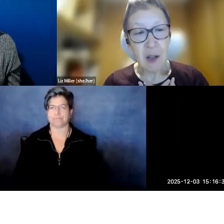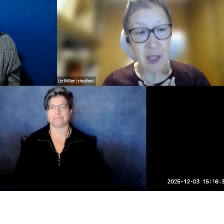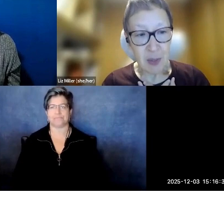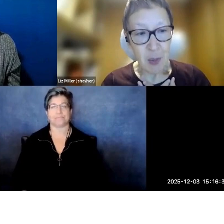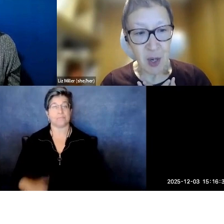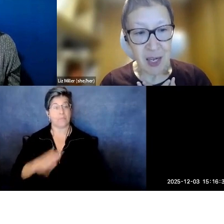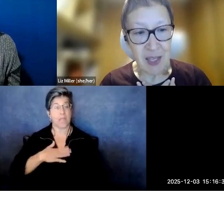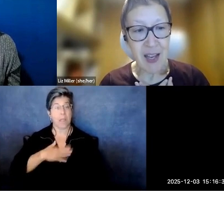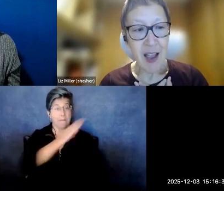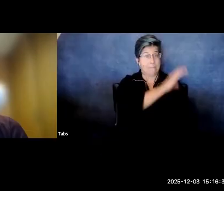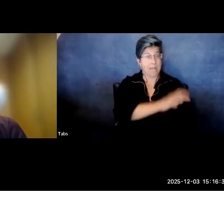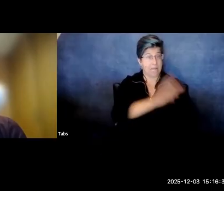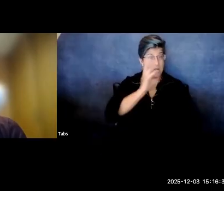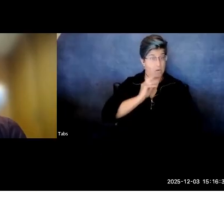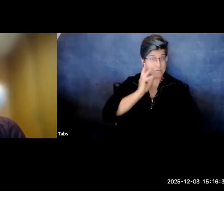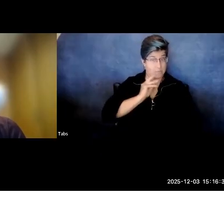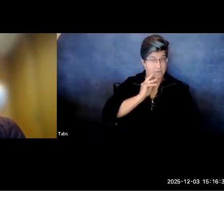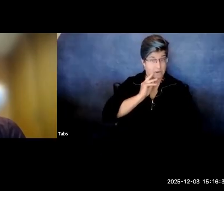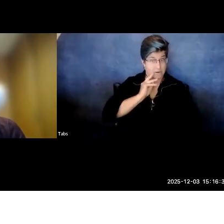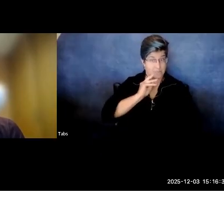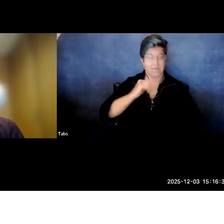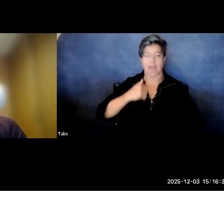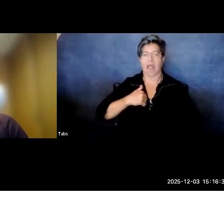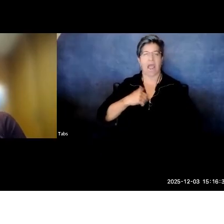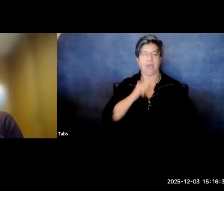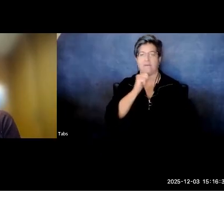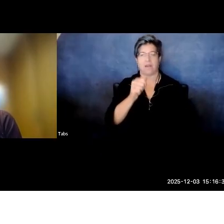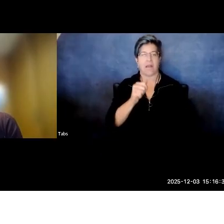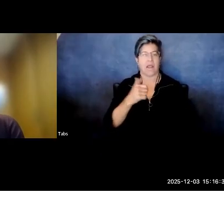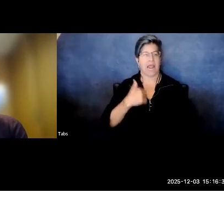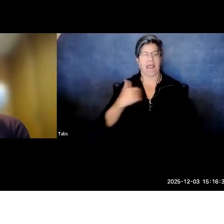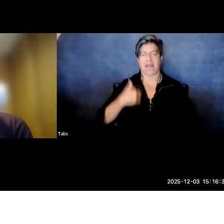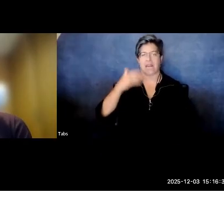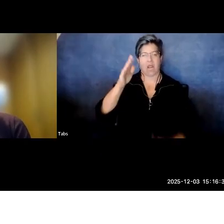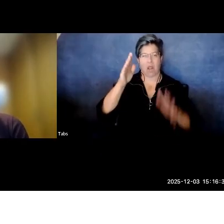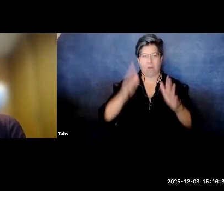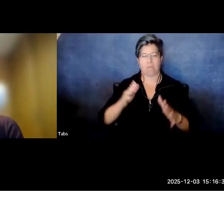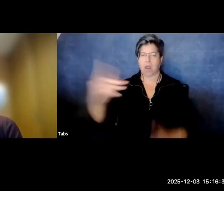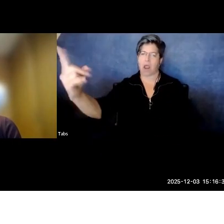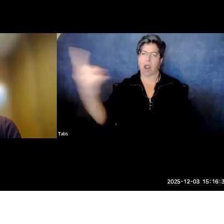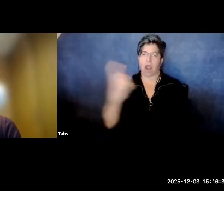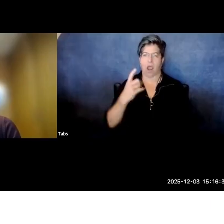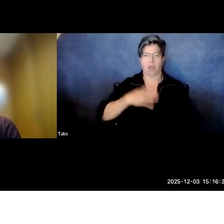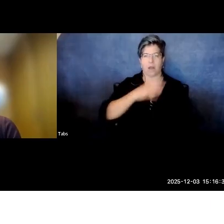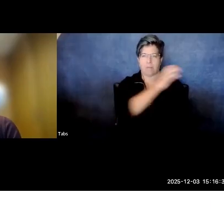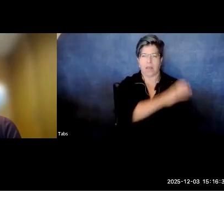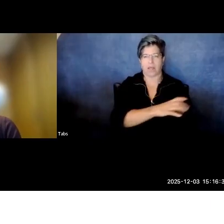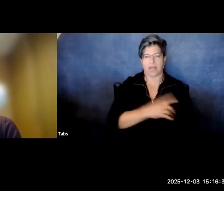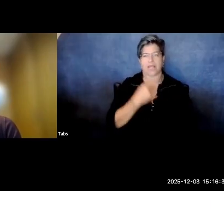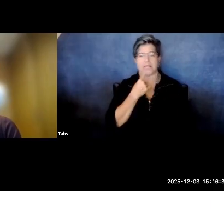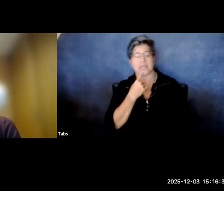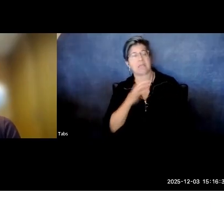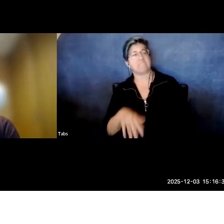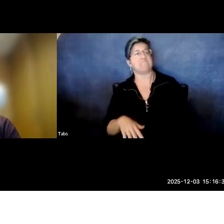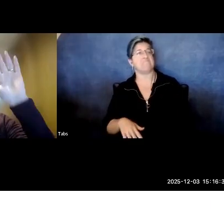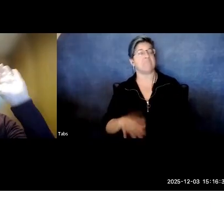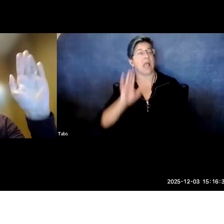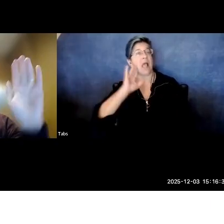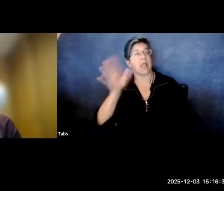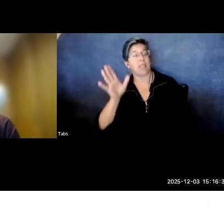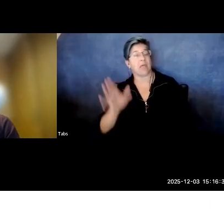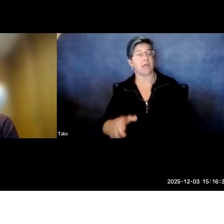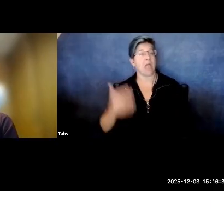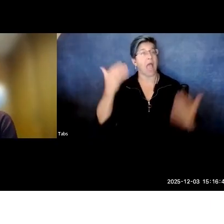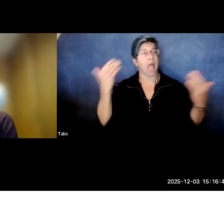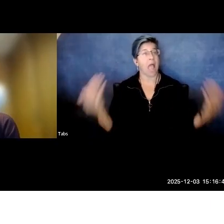my clinical experience, I have not had a young person waltz into my clinic to say, hello,